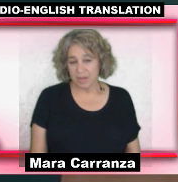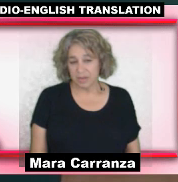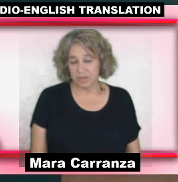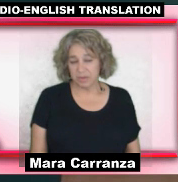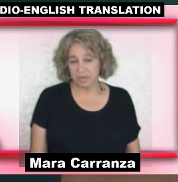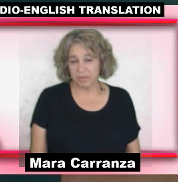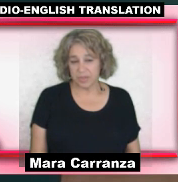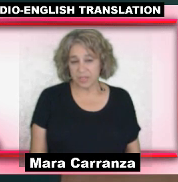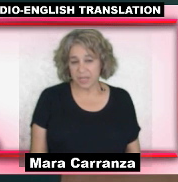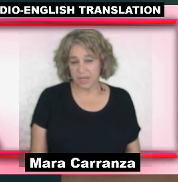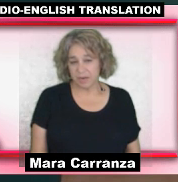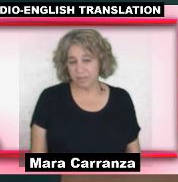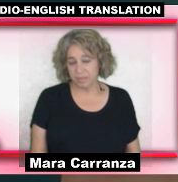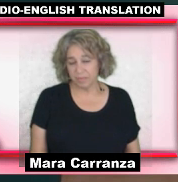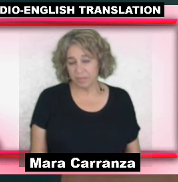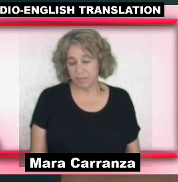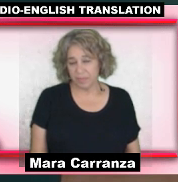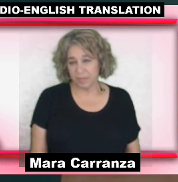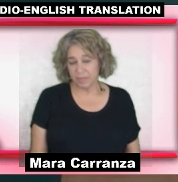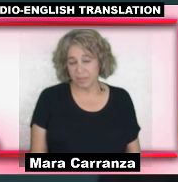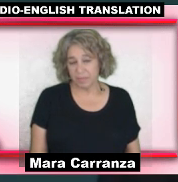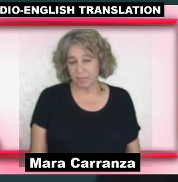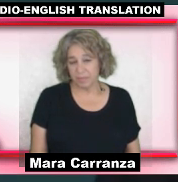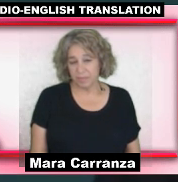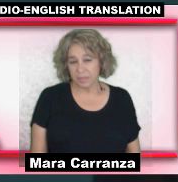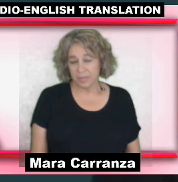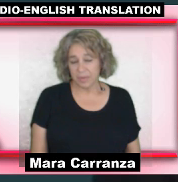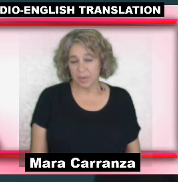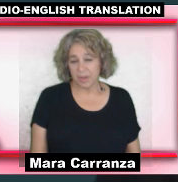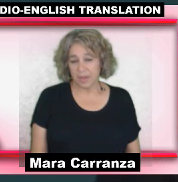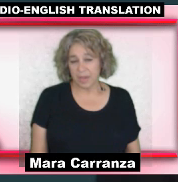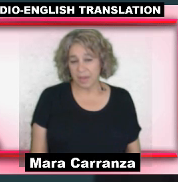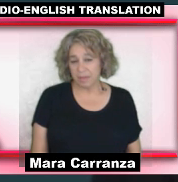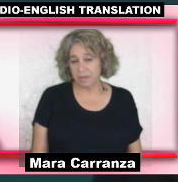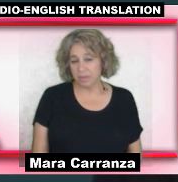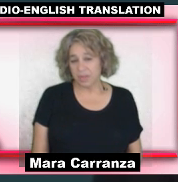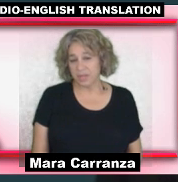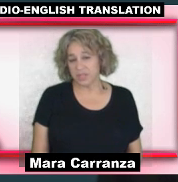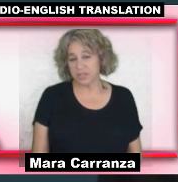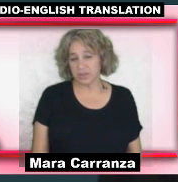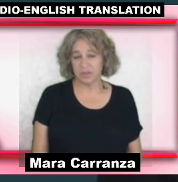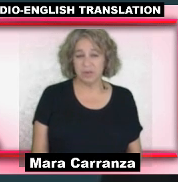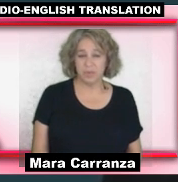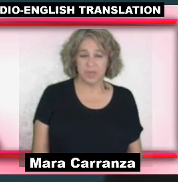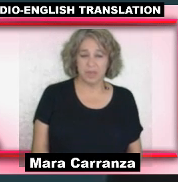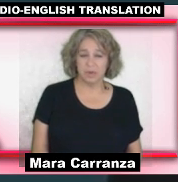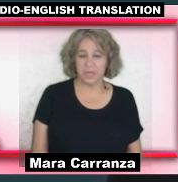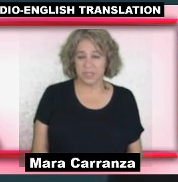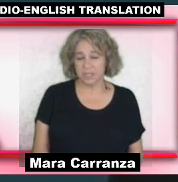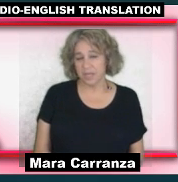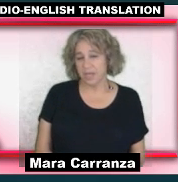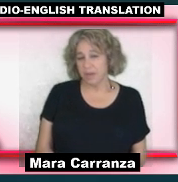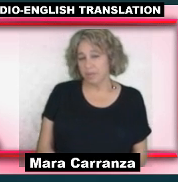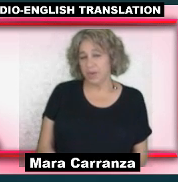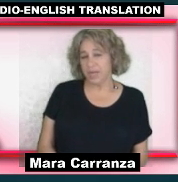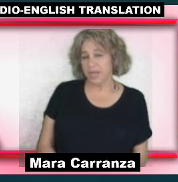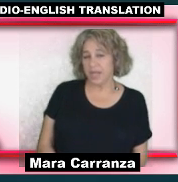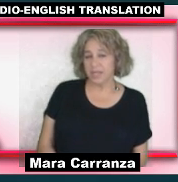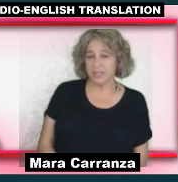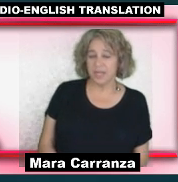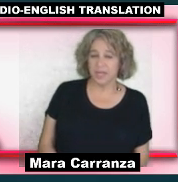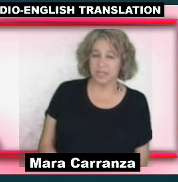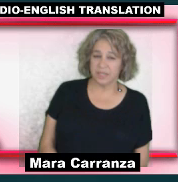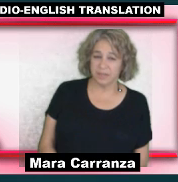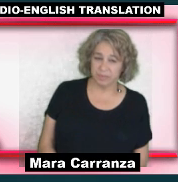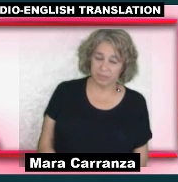imprevistas. Do unforeseen. Y es buena la relación con el gobierno de Estados Unidos. And the relations are good with the U.S. But in